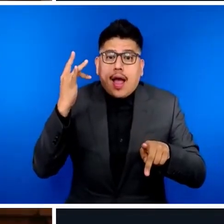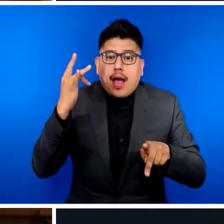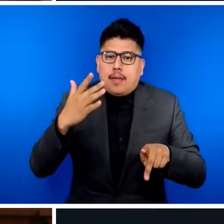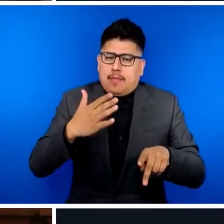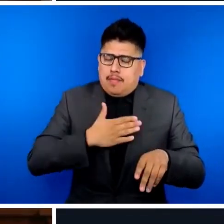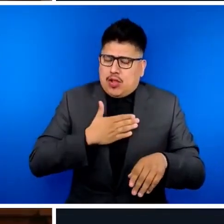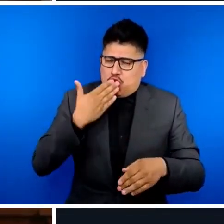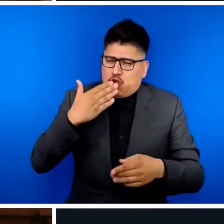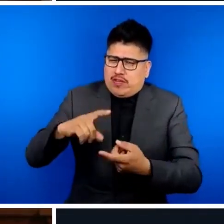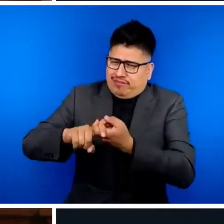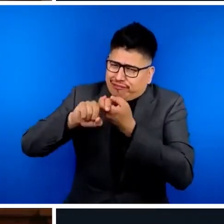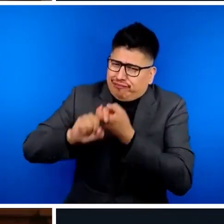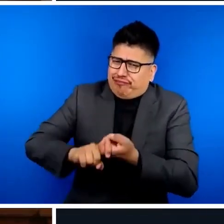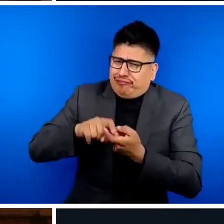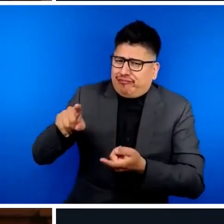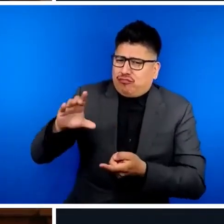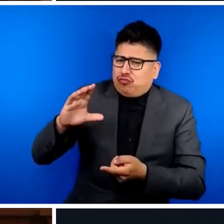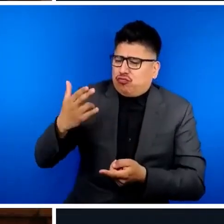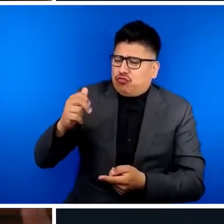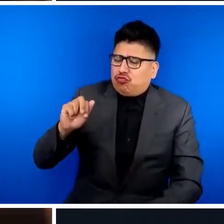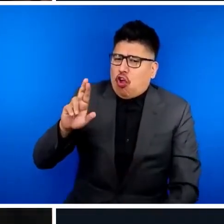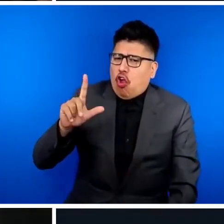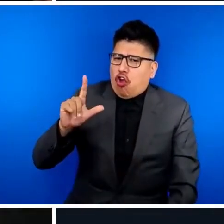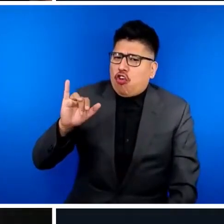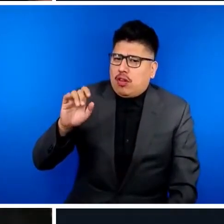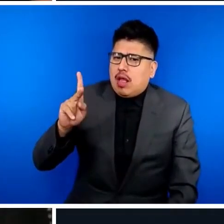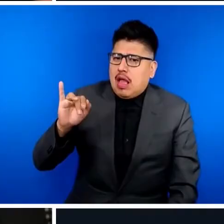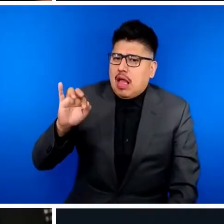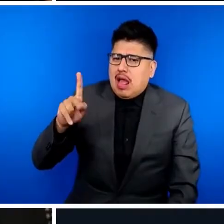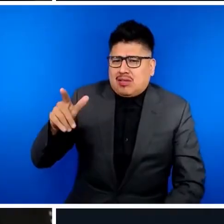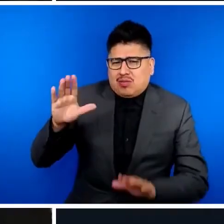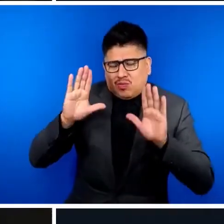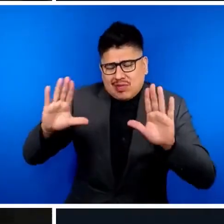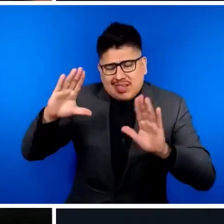Charlie Kirk, a great guy, great man.